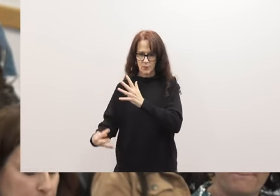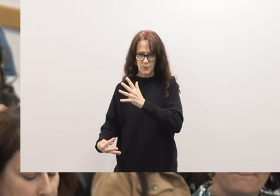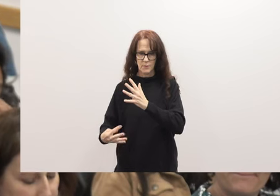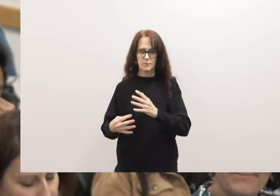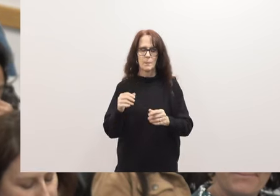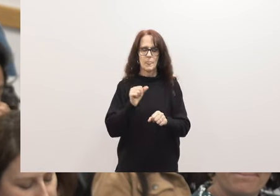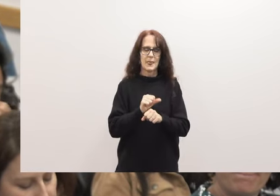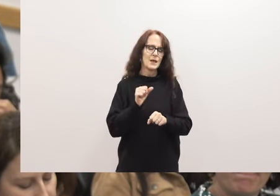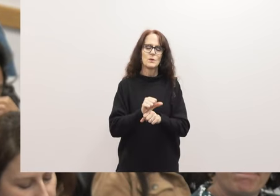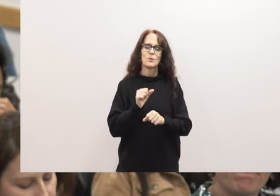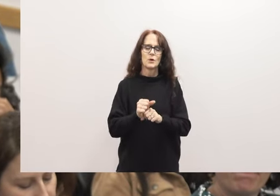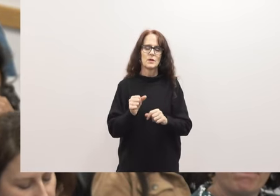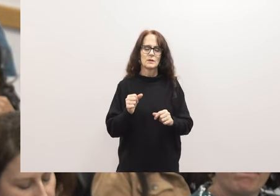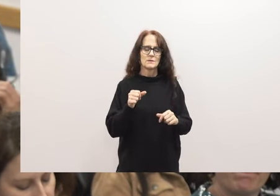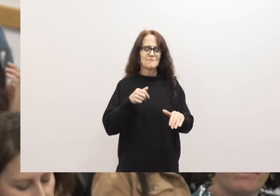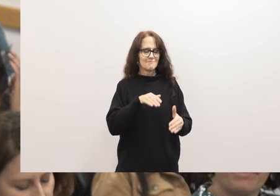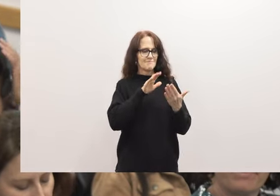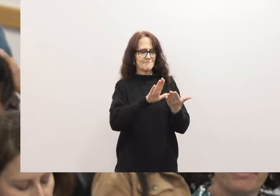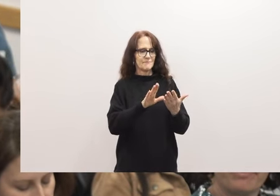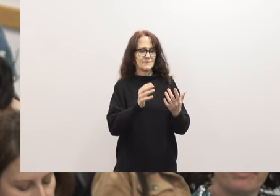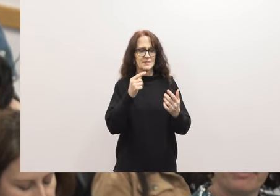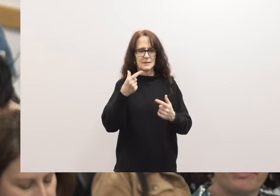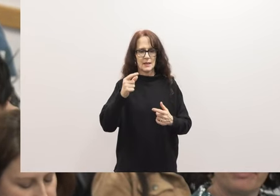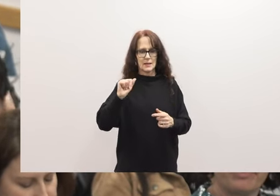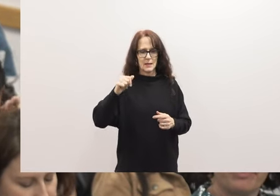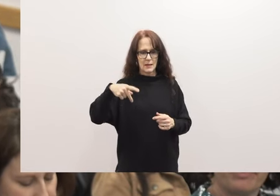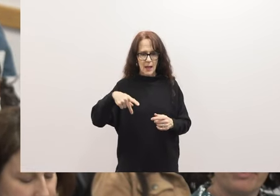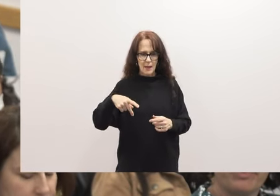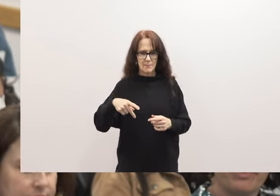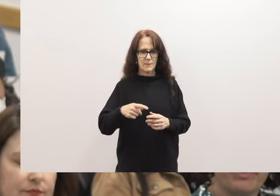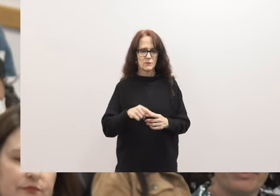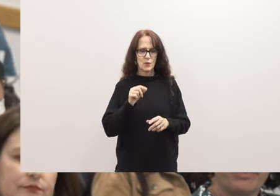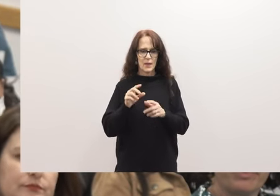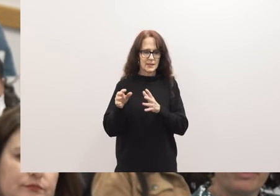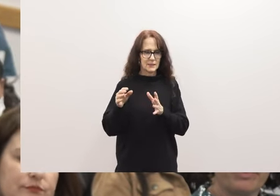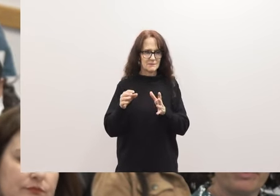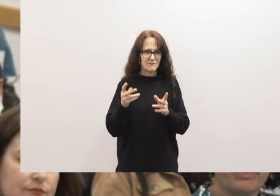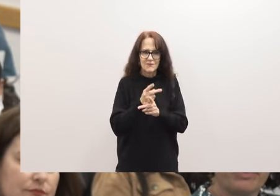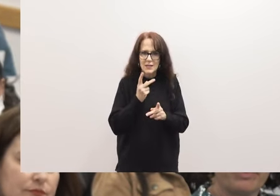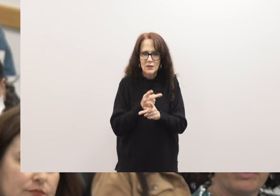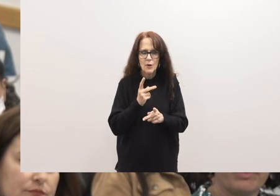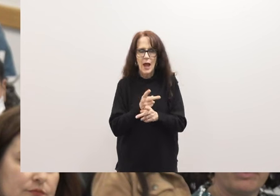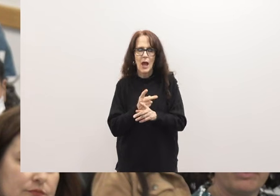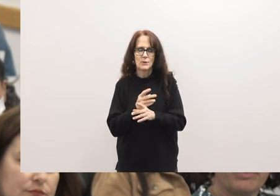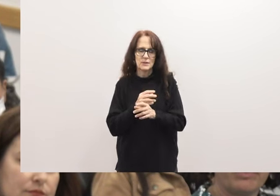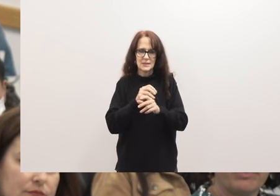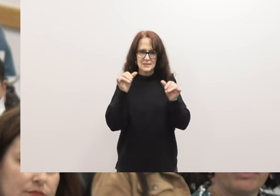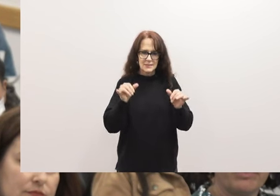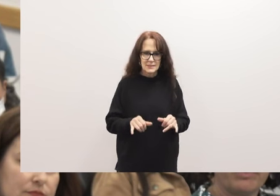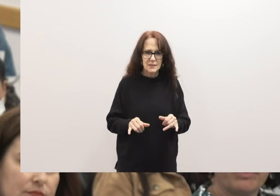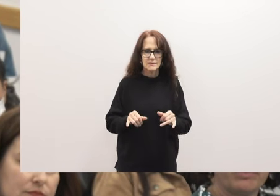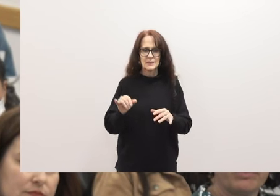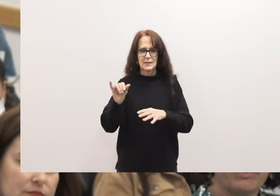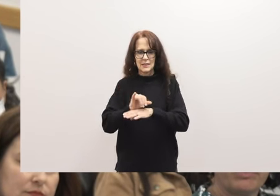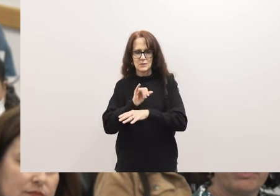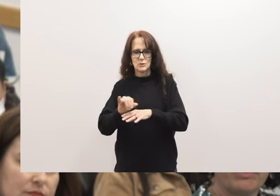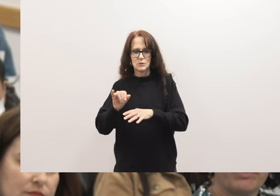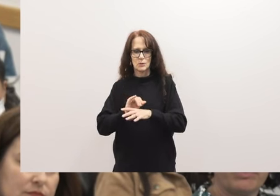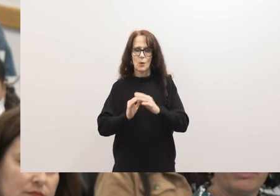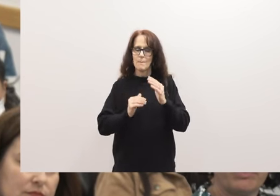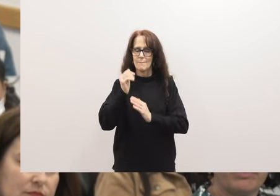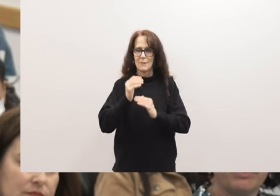this equity gap as they center students so that they can navigate through systems and institutions that were historically built to keep them